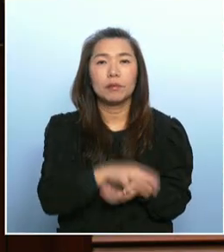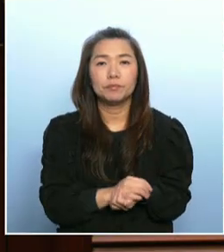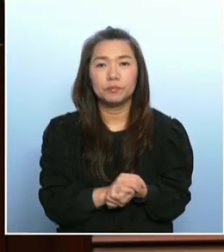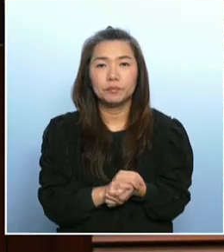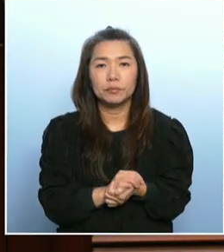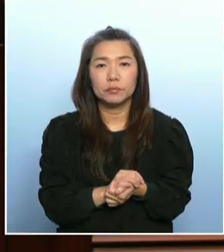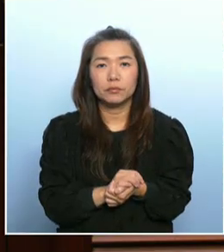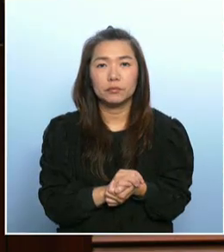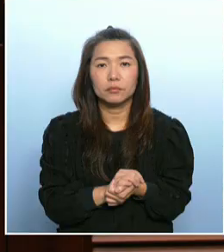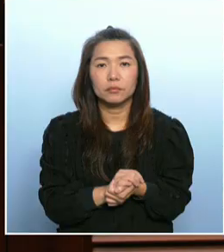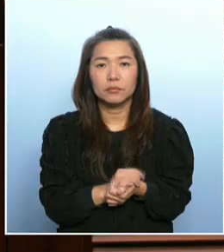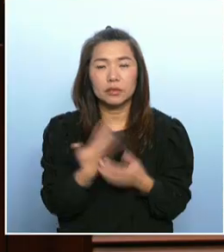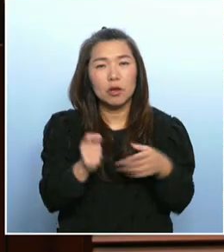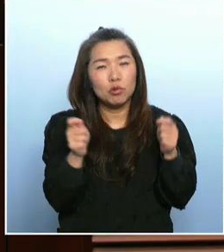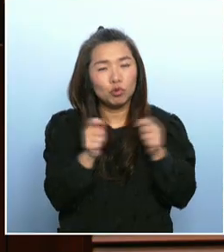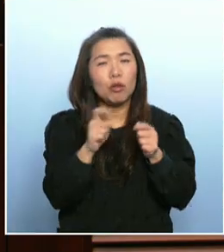supply.